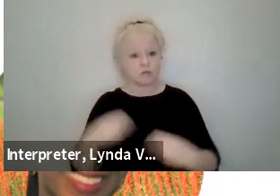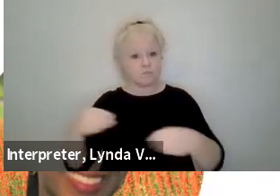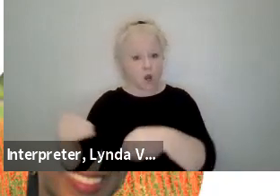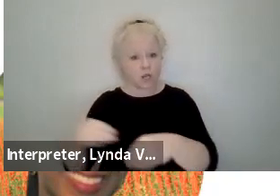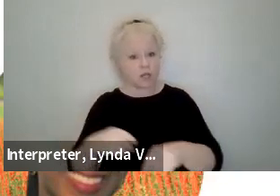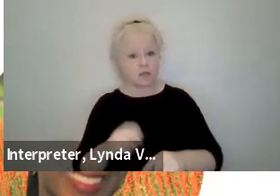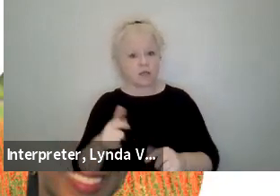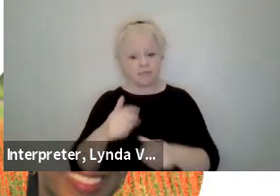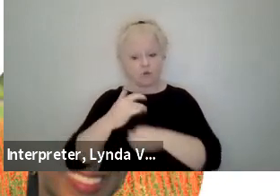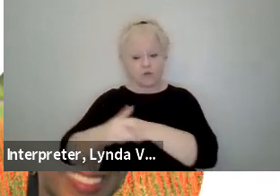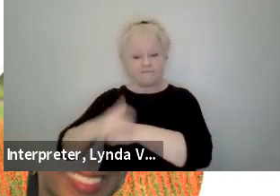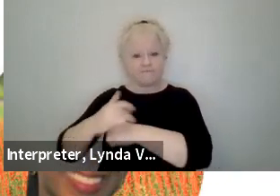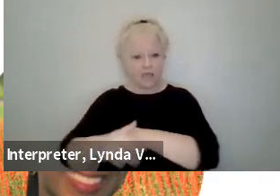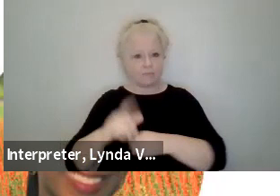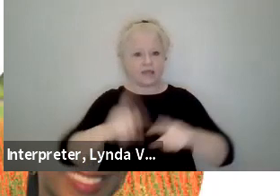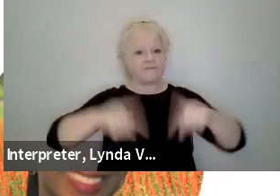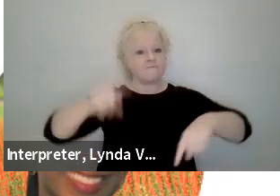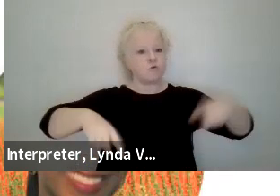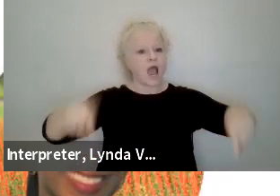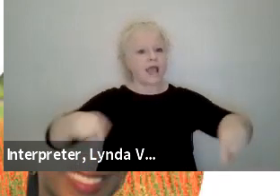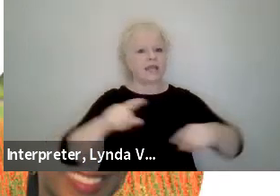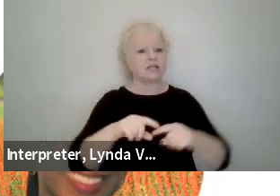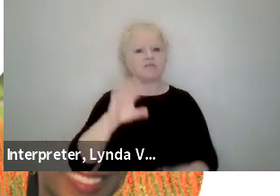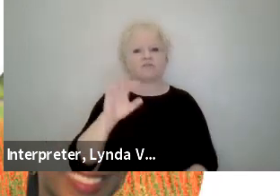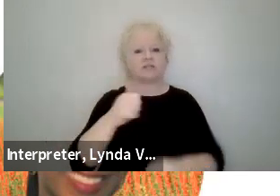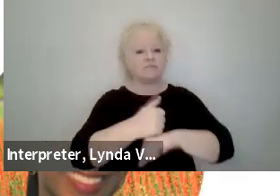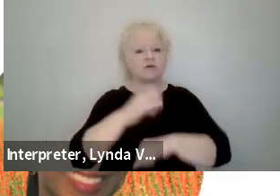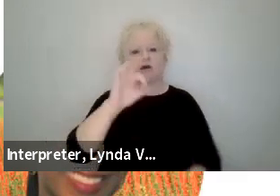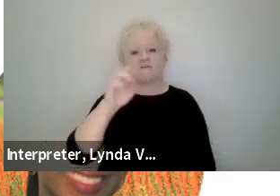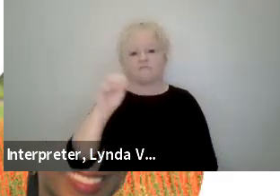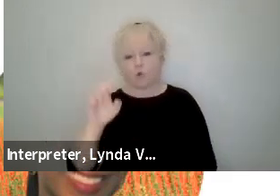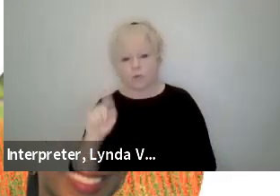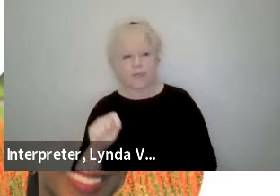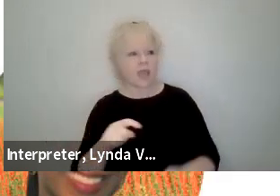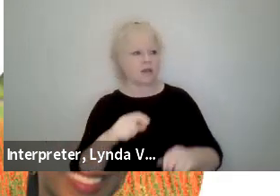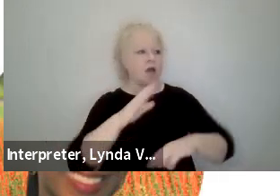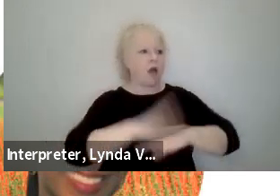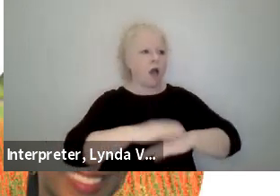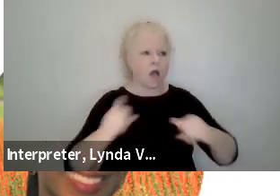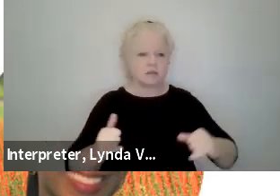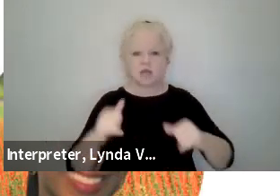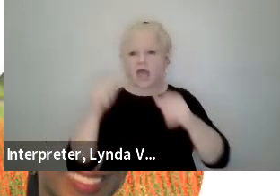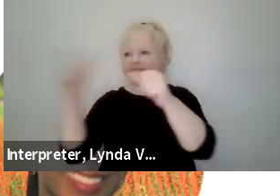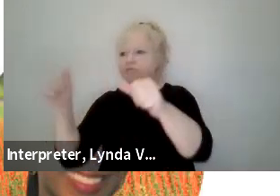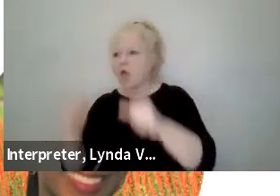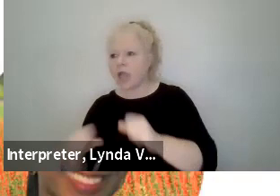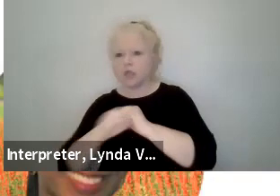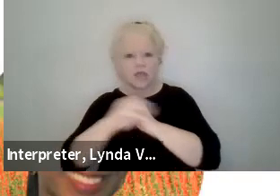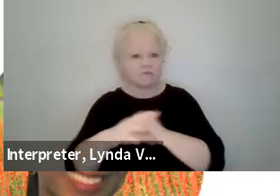are available in a variety of formats, online, flyers, videos, just to name a few.